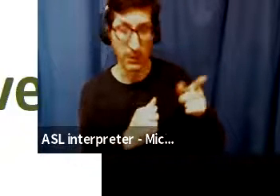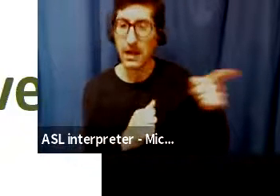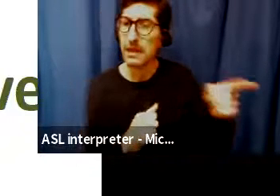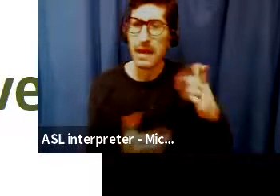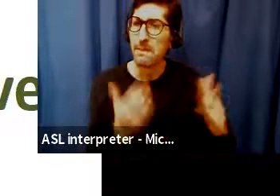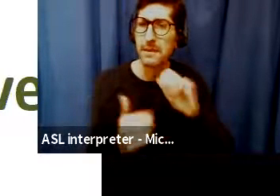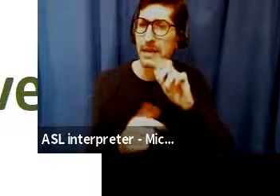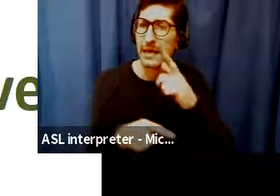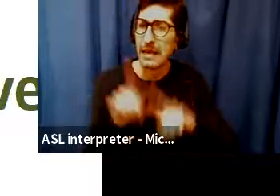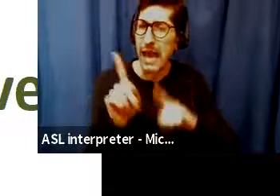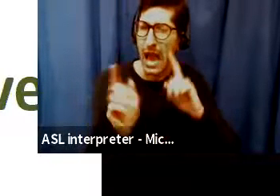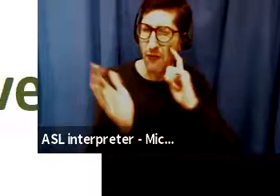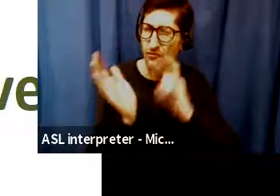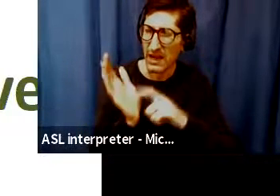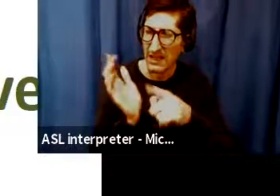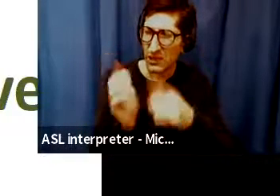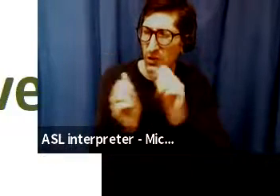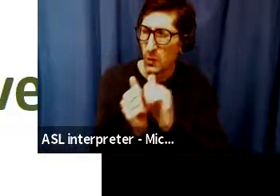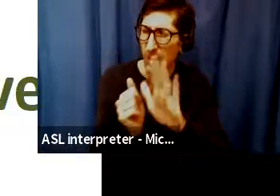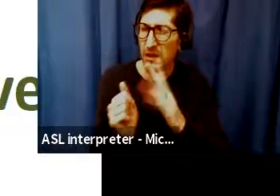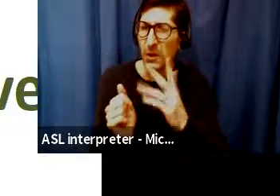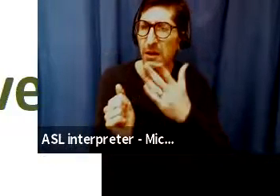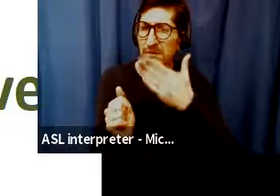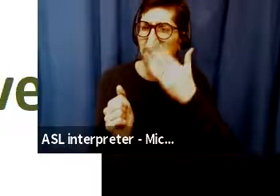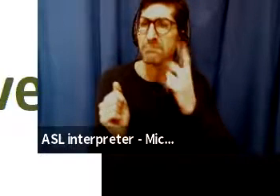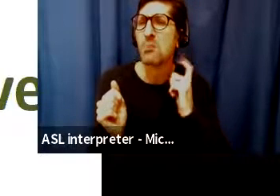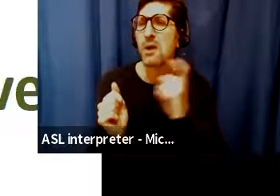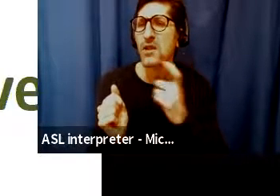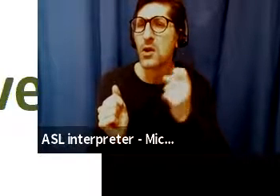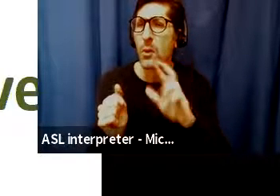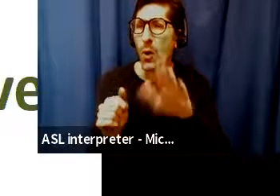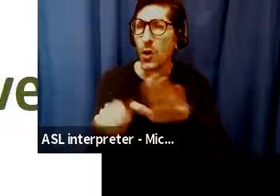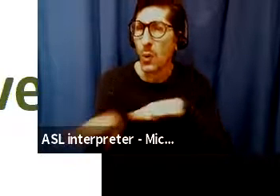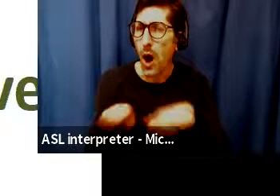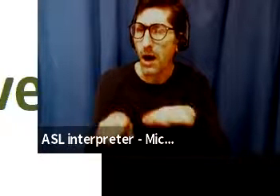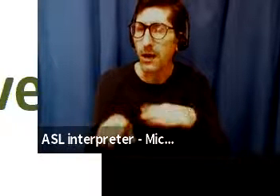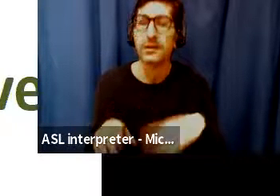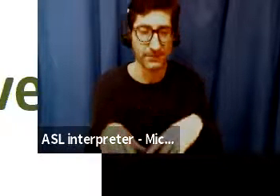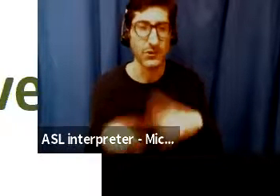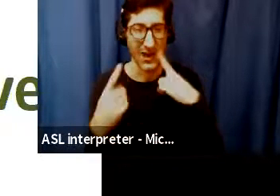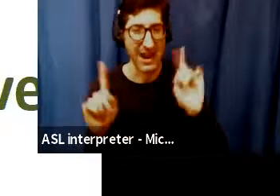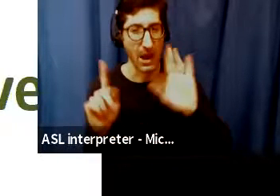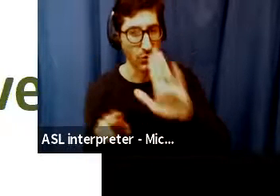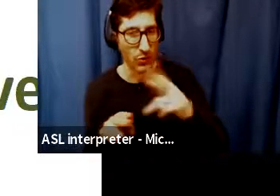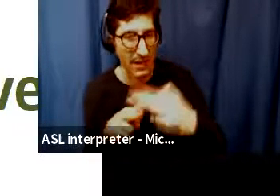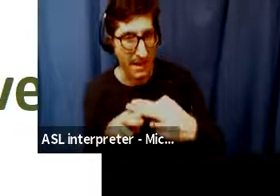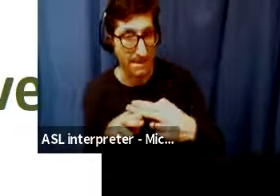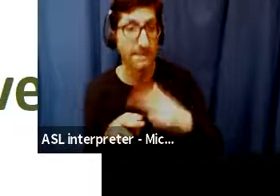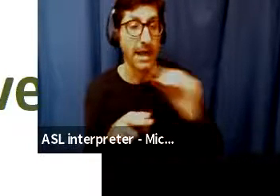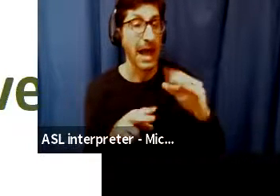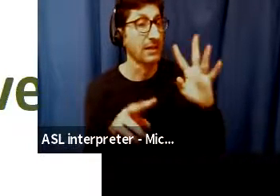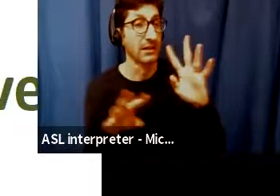know you by your walk or your perfume. Speak facing the person. Again,